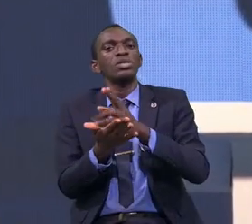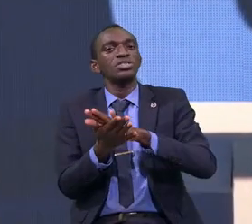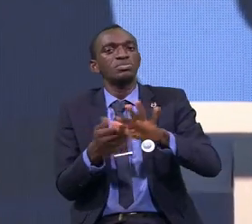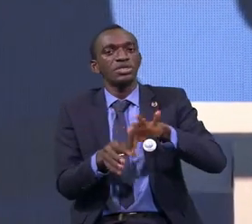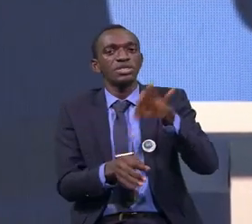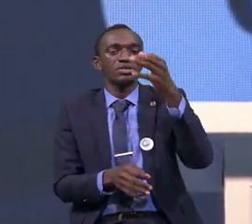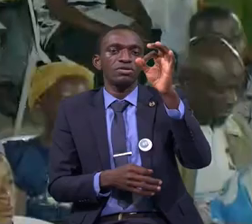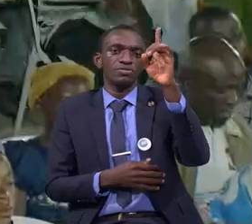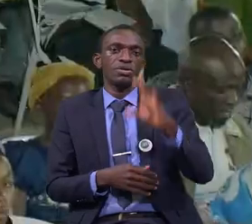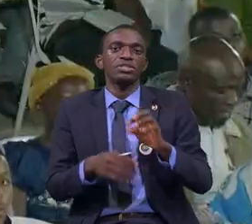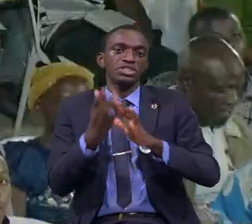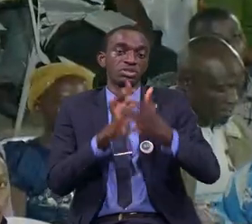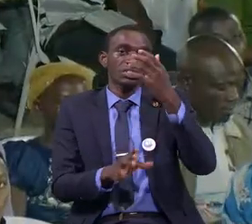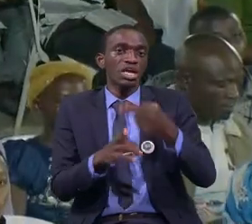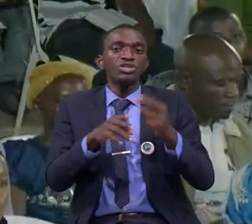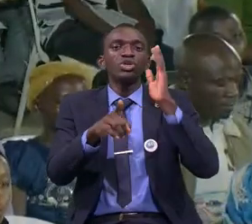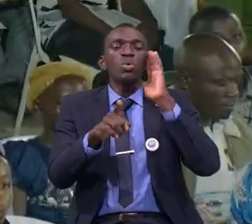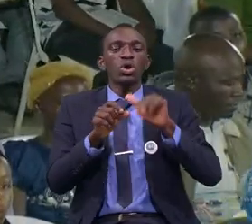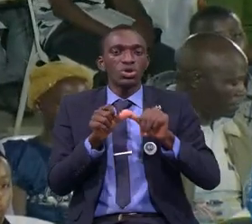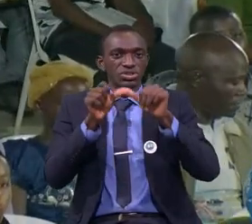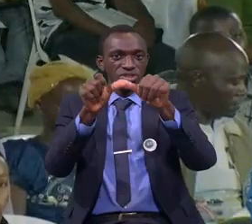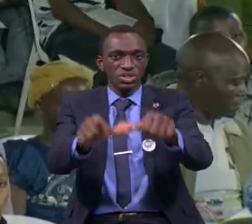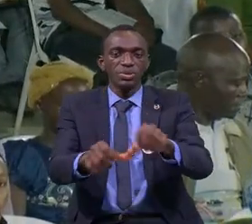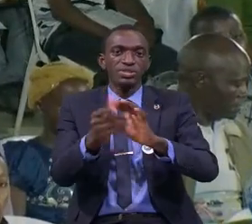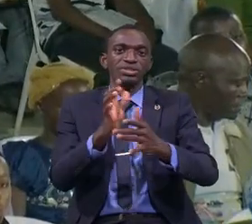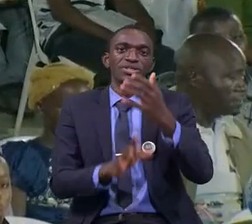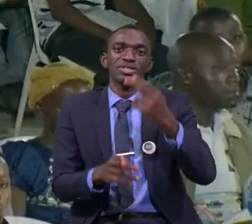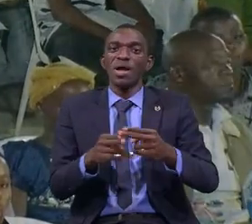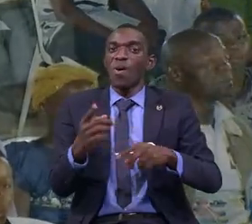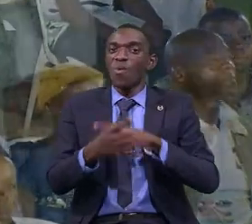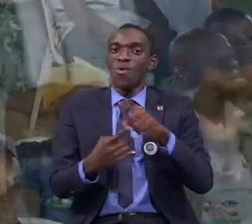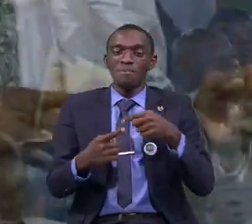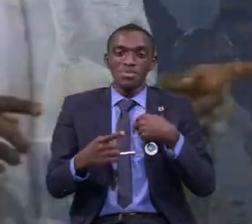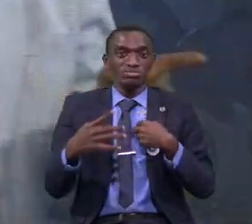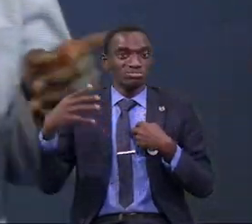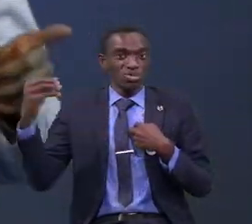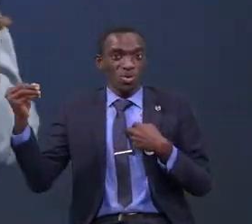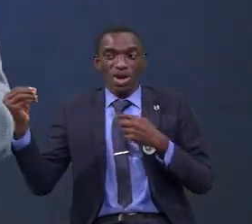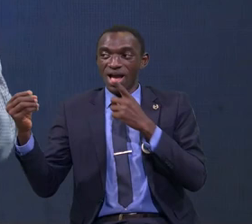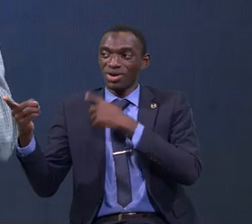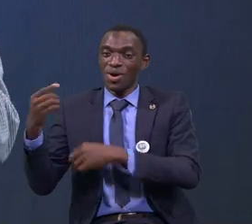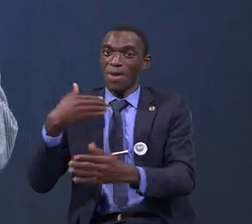You will continue. And when I come back and I go to Yaoundé,